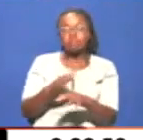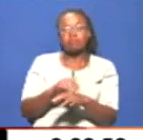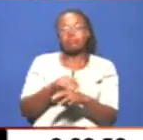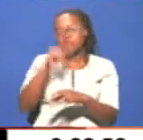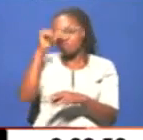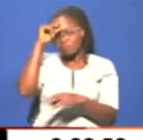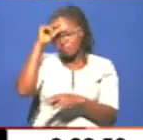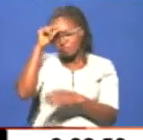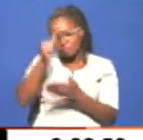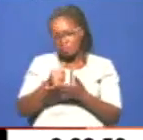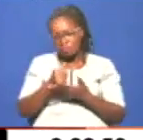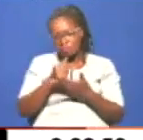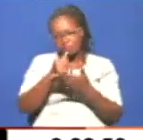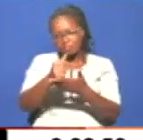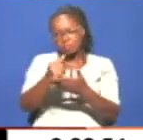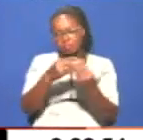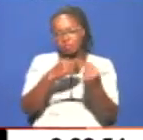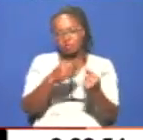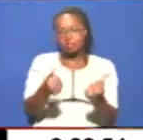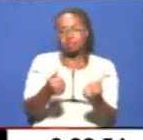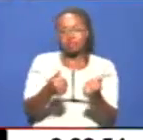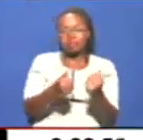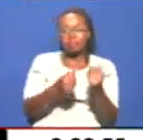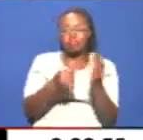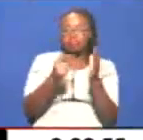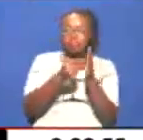to intervene to resolve their issues.